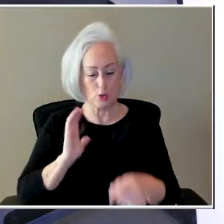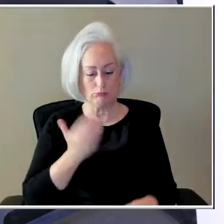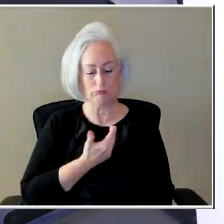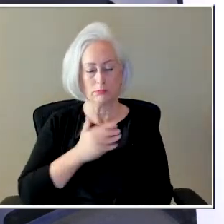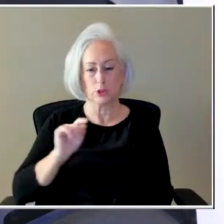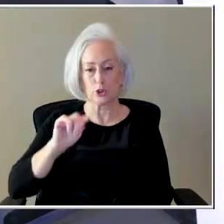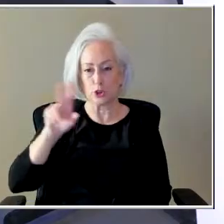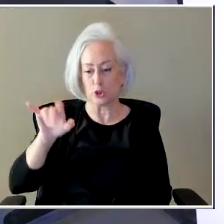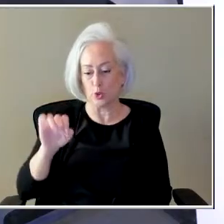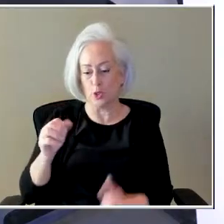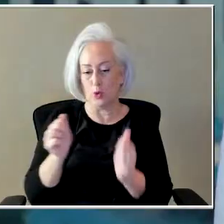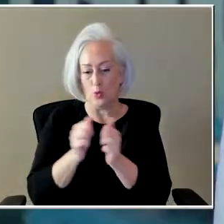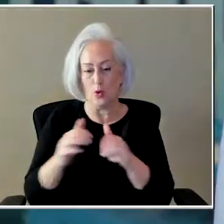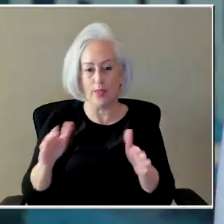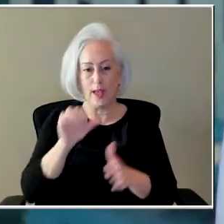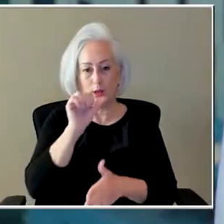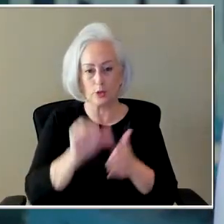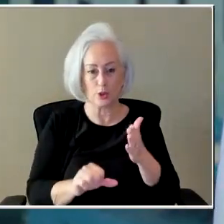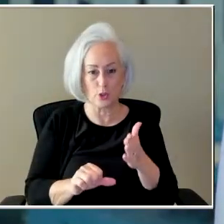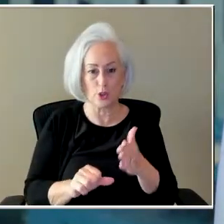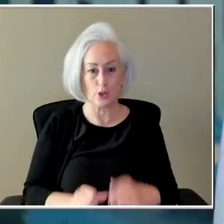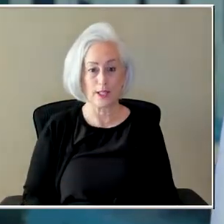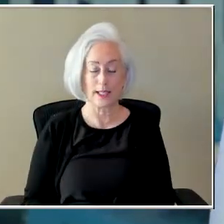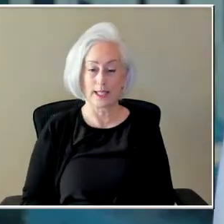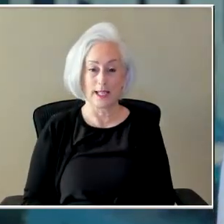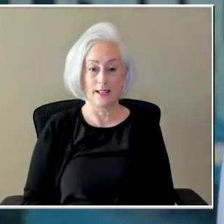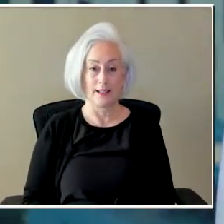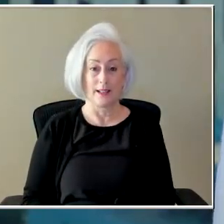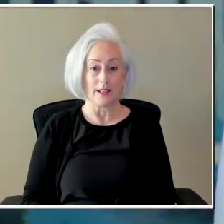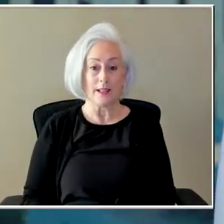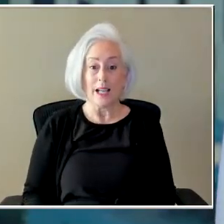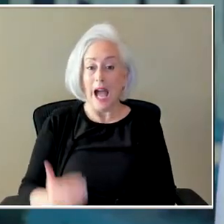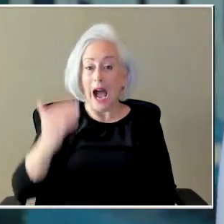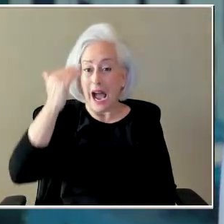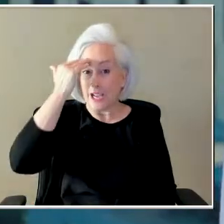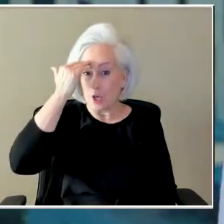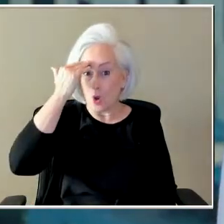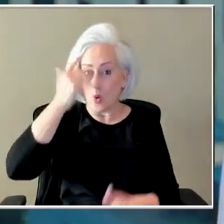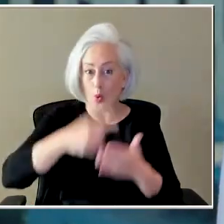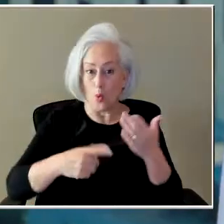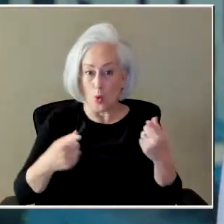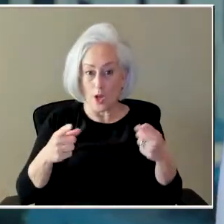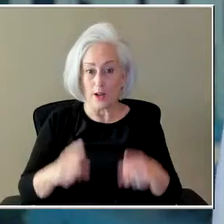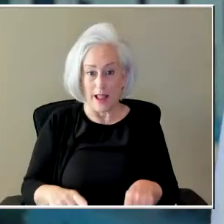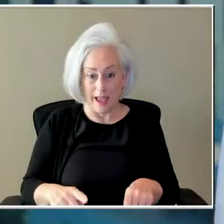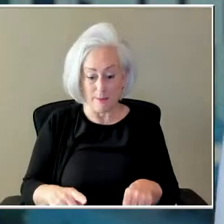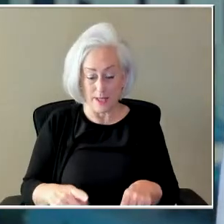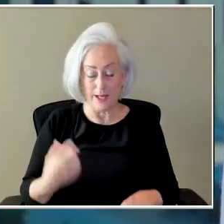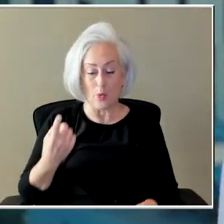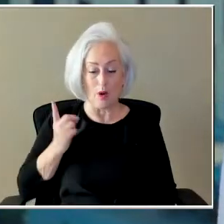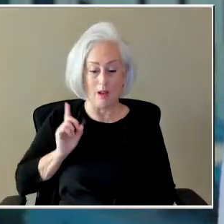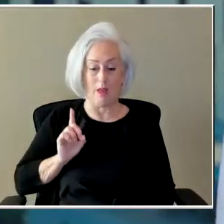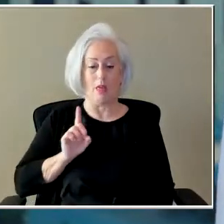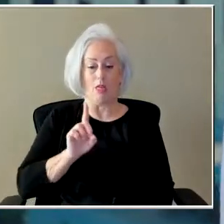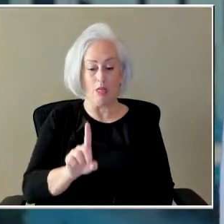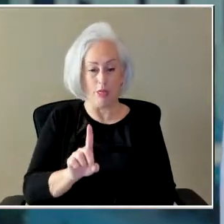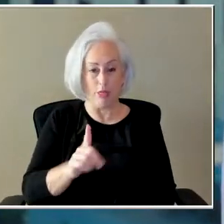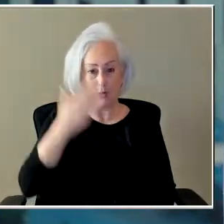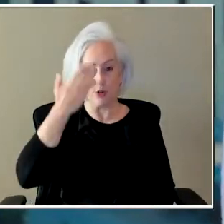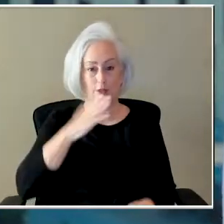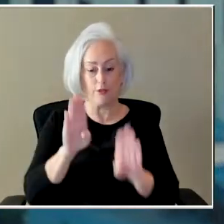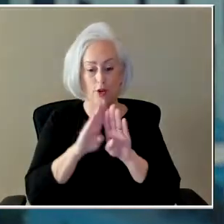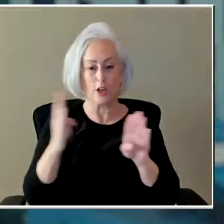you? Well, I know what would have happened. They would have stopped at the door and had me get out